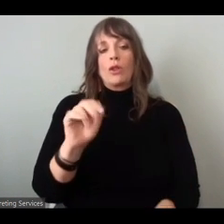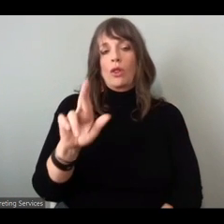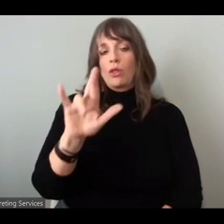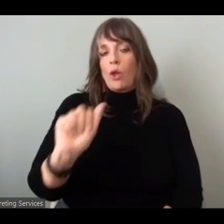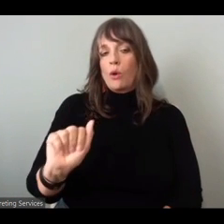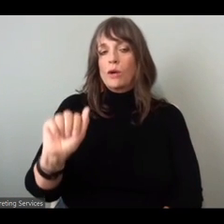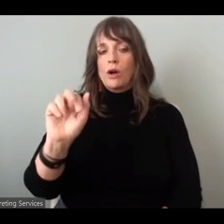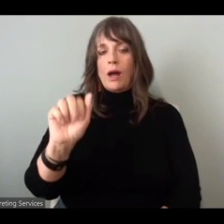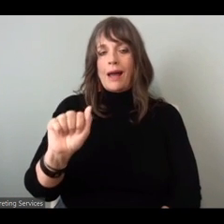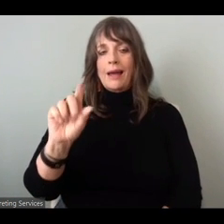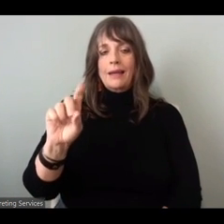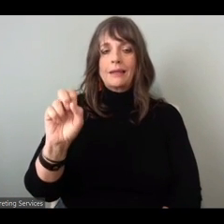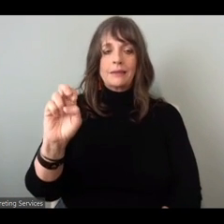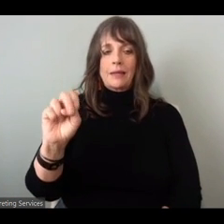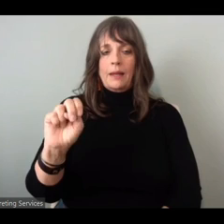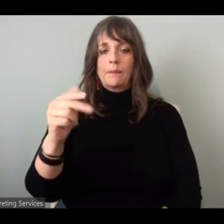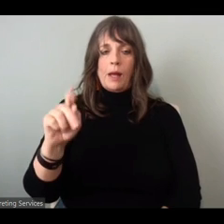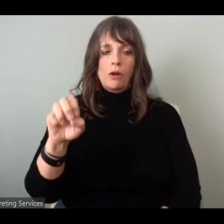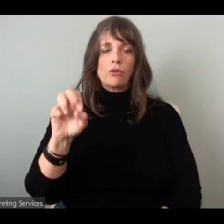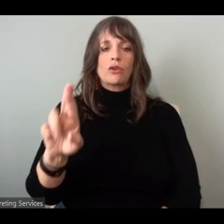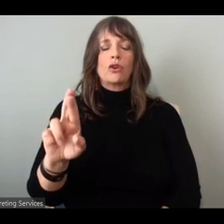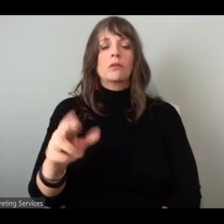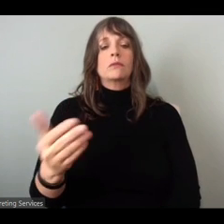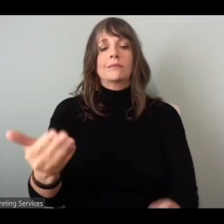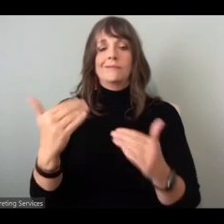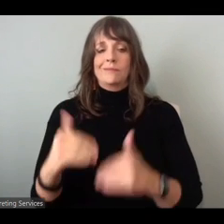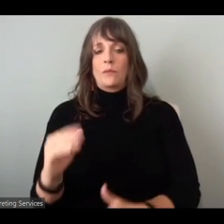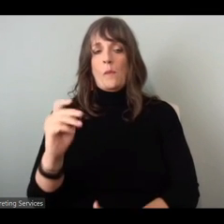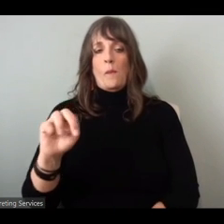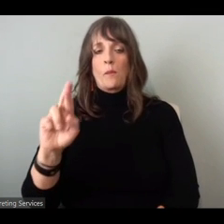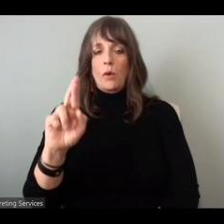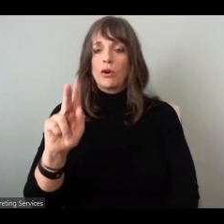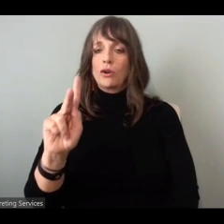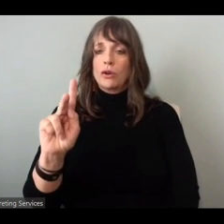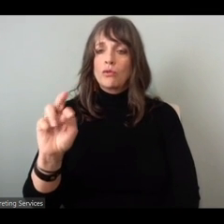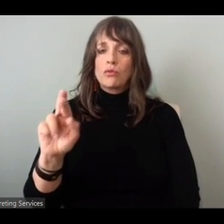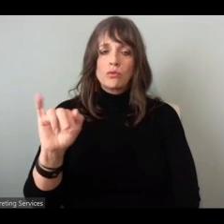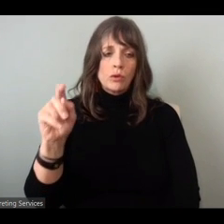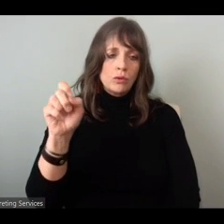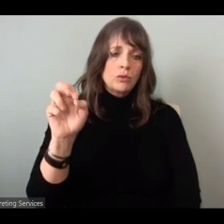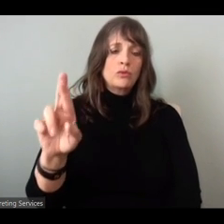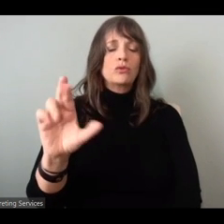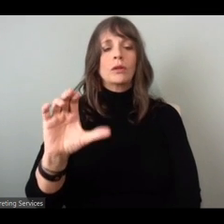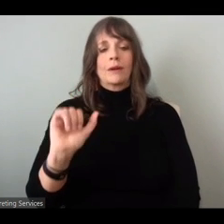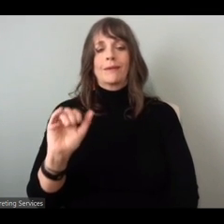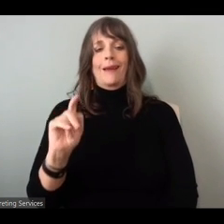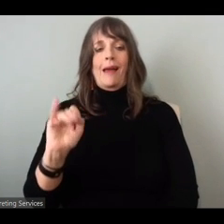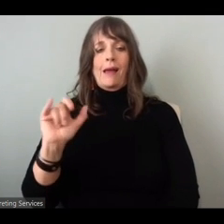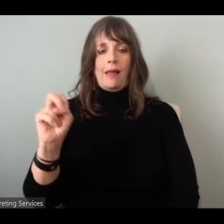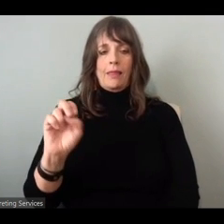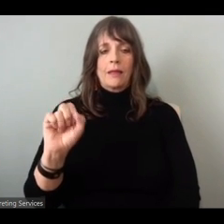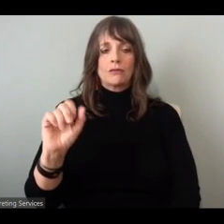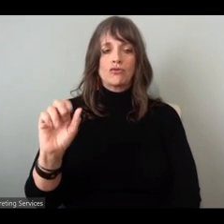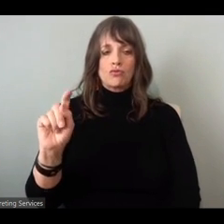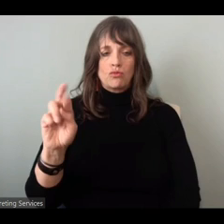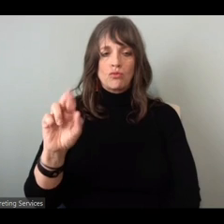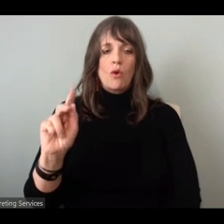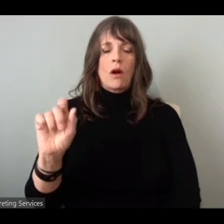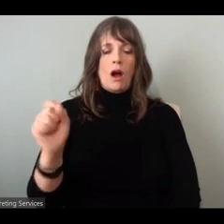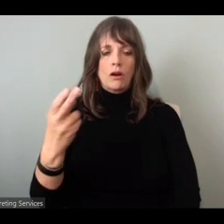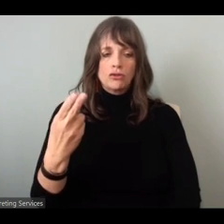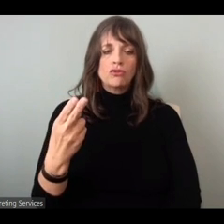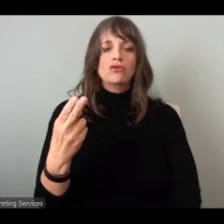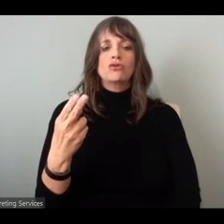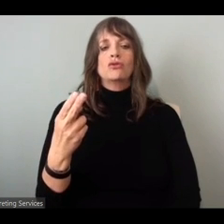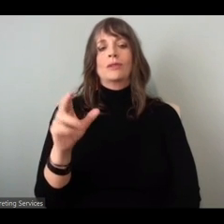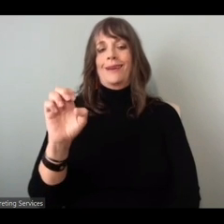this webinar, we will hear from those who have already started to repurpose their grants, become fundraising campaigns, and those who have experience with emergency